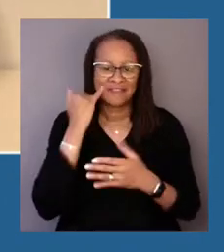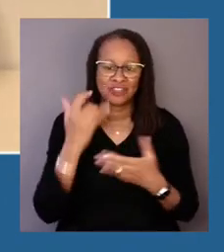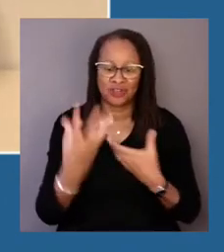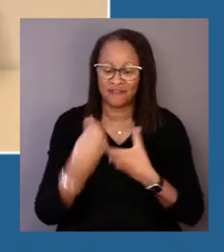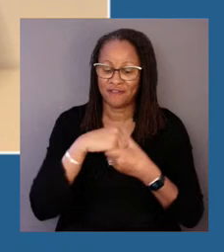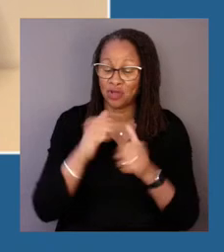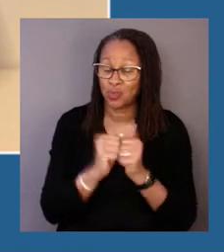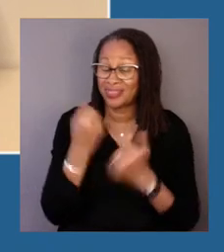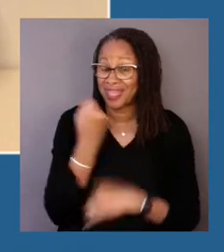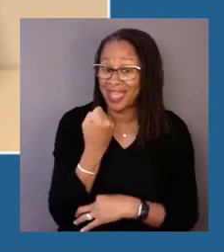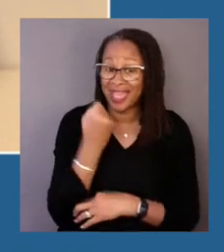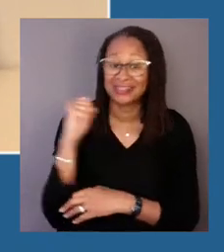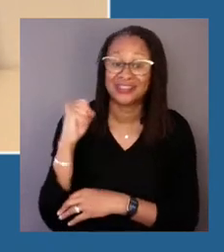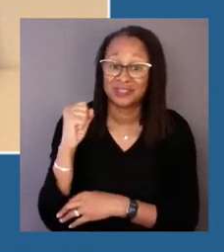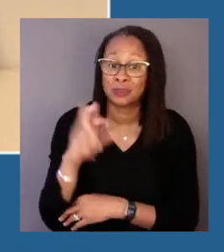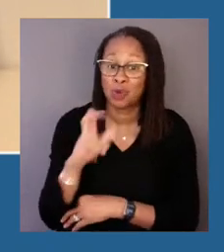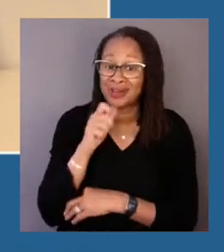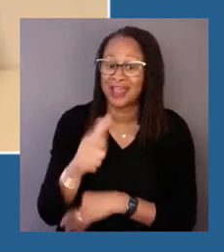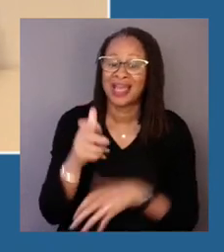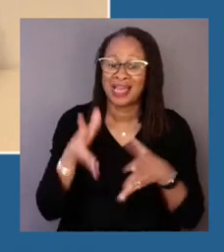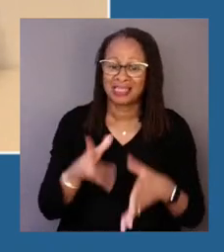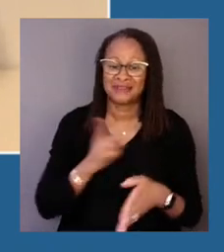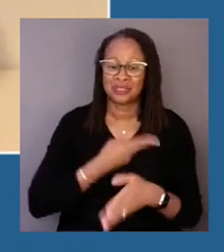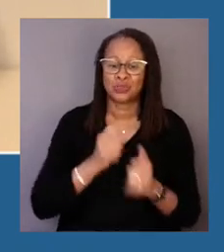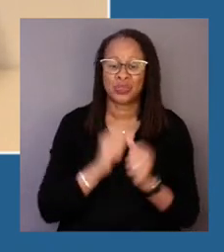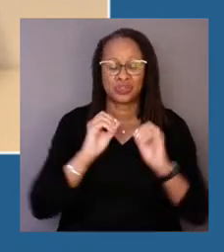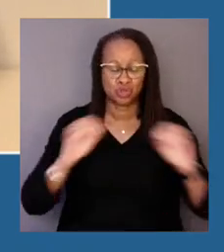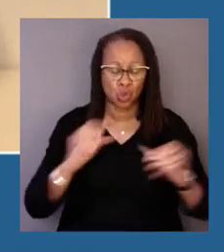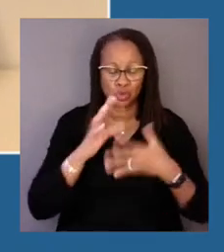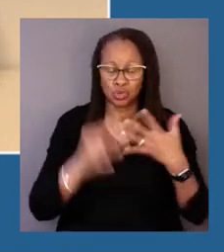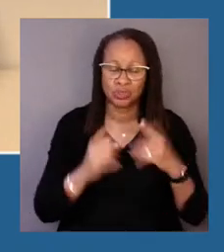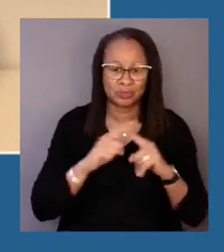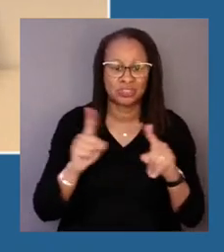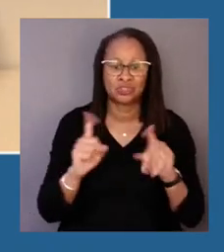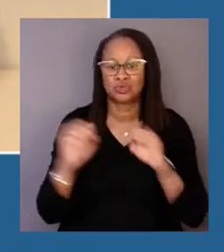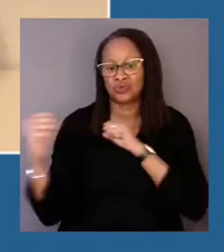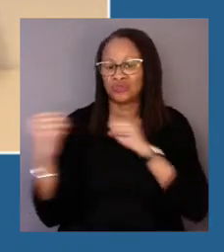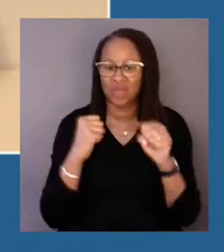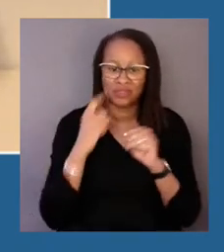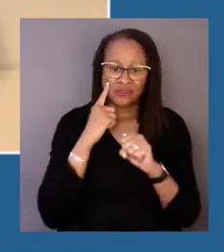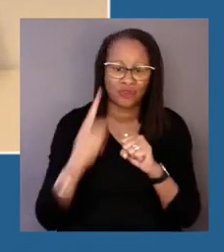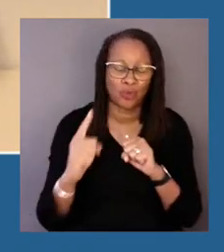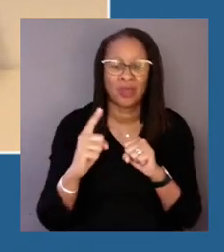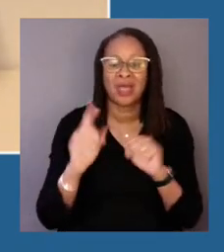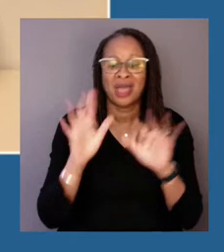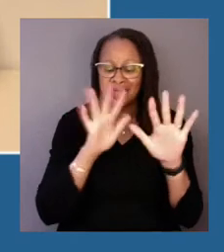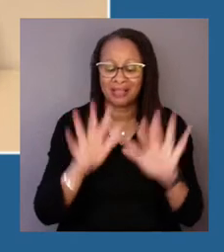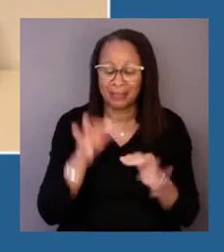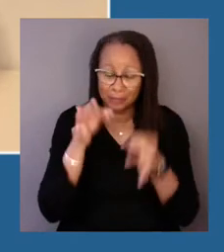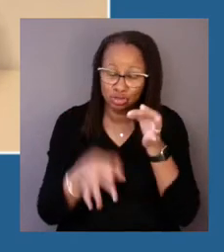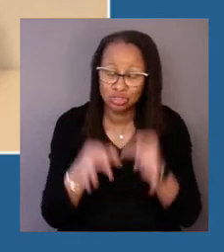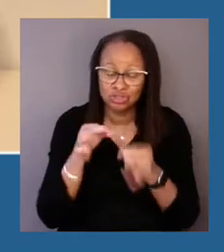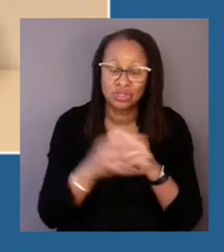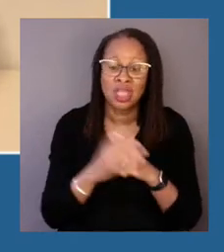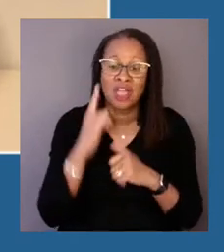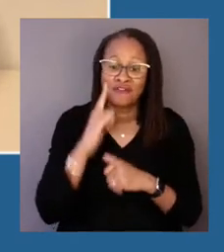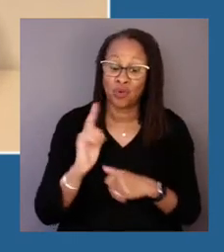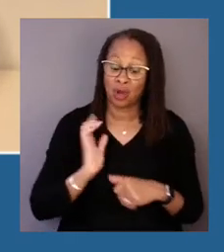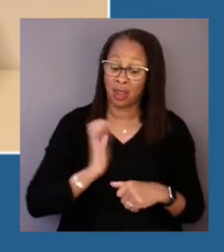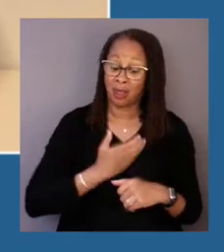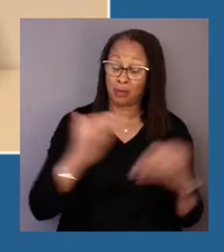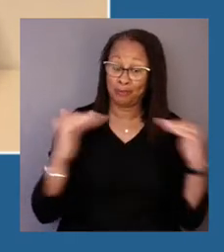it kind of leaves us with, like, you know, no choice but to kind of like fight for, you know, climate justice, you know, for the sake of our peers, for